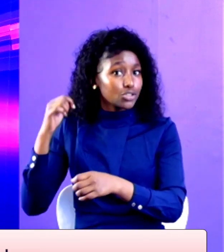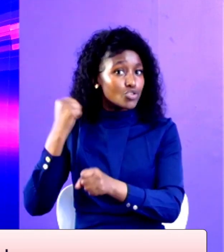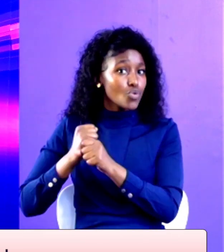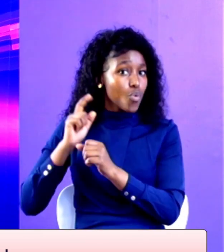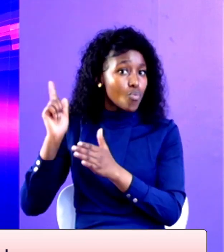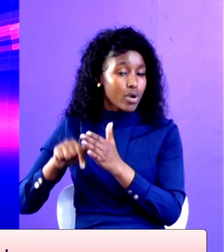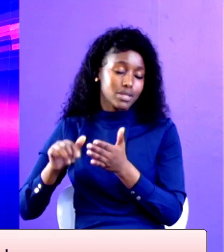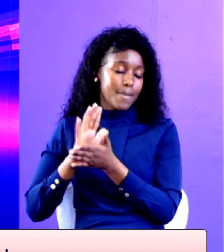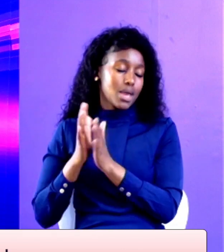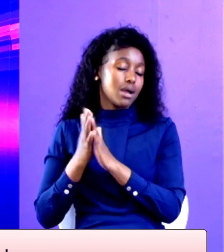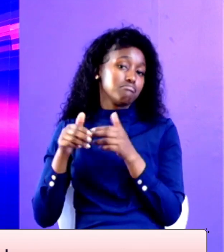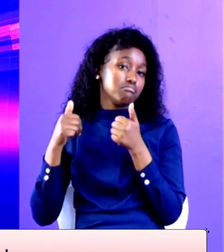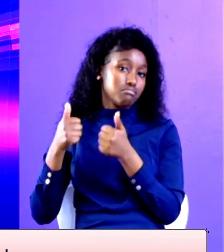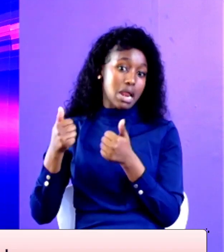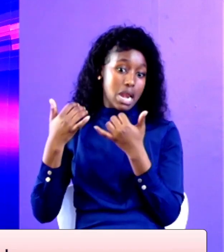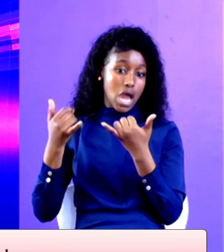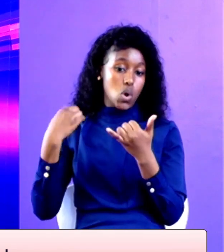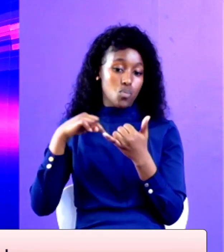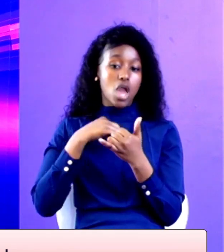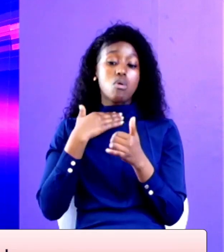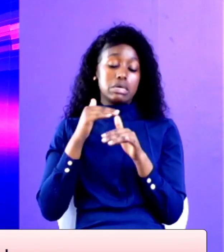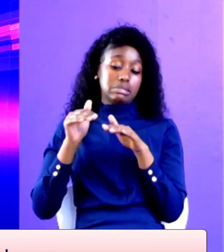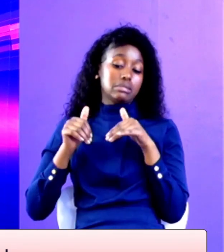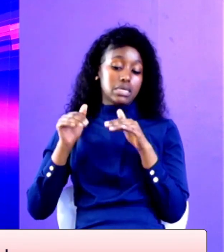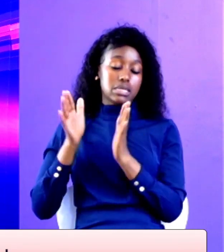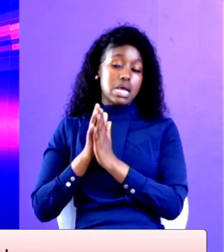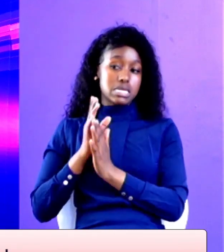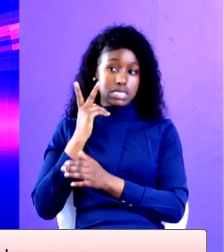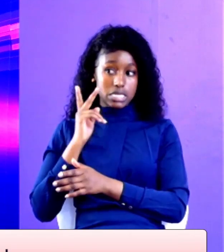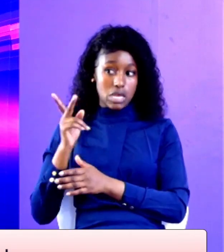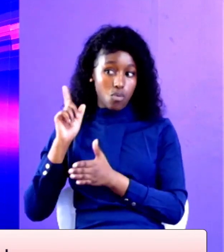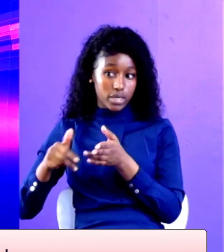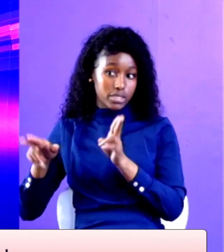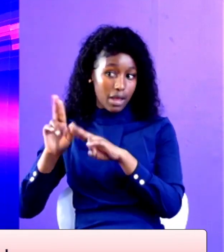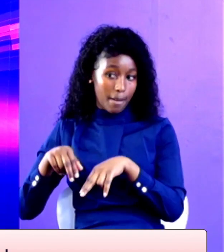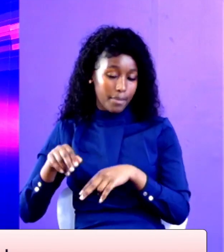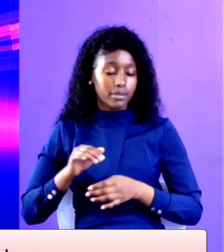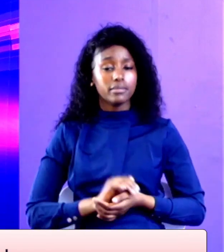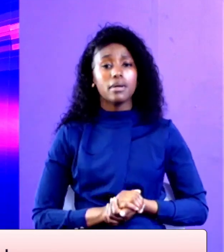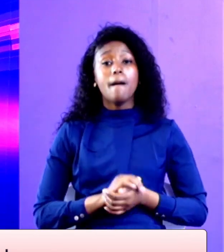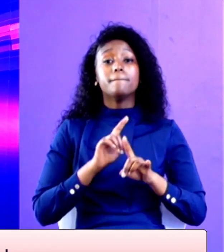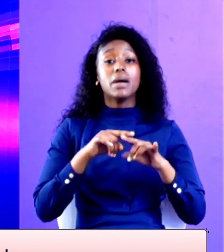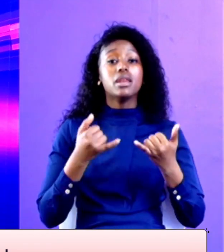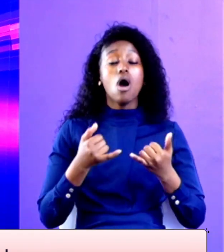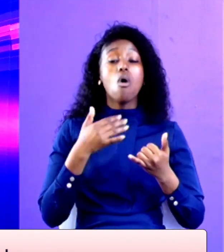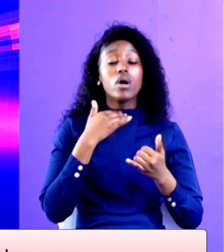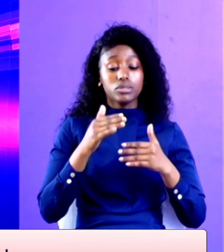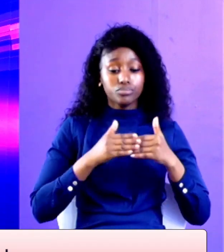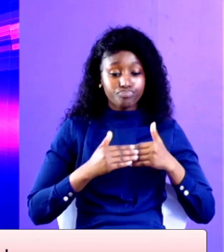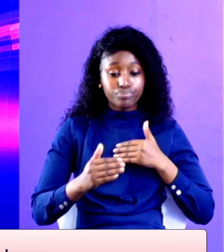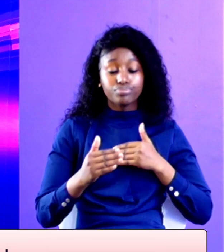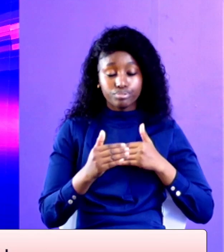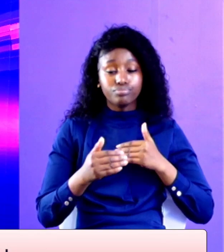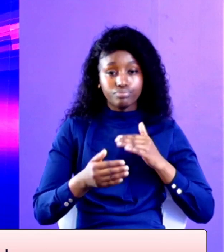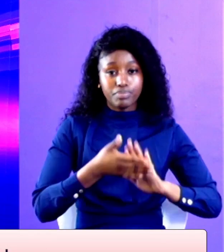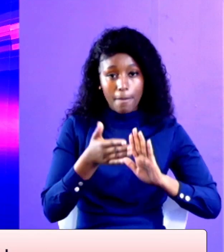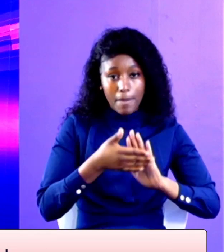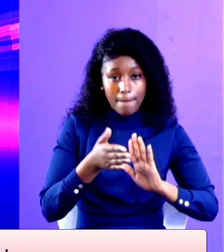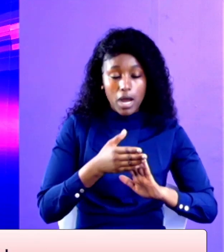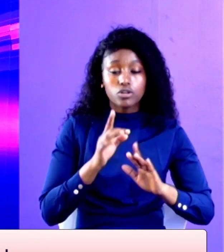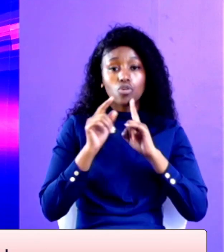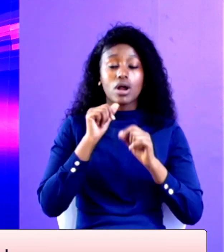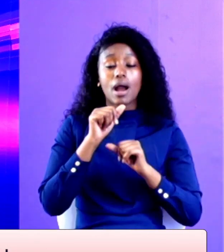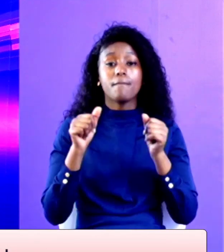So let's wait and see. So I think we can quickly look at the transfers and then we end